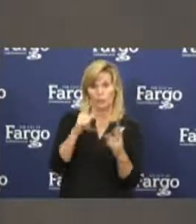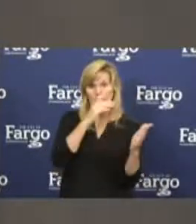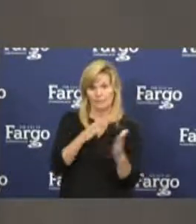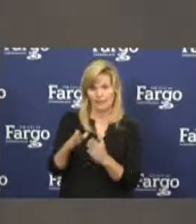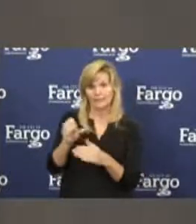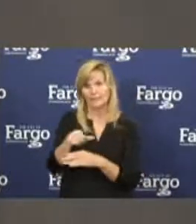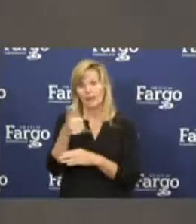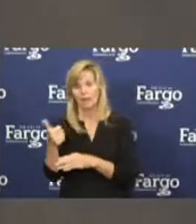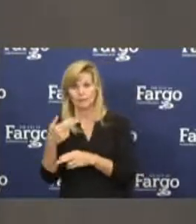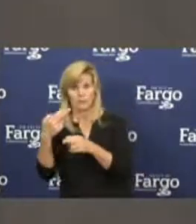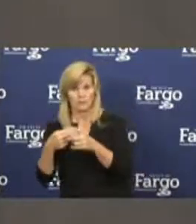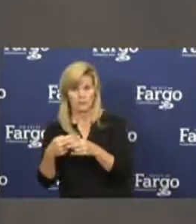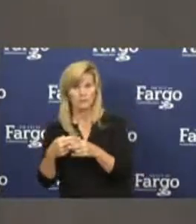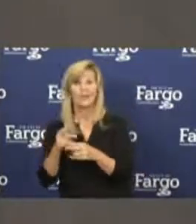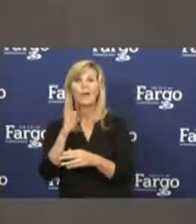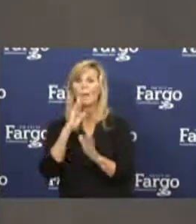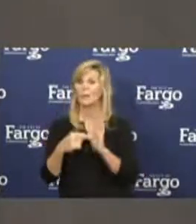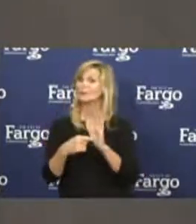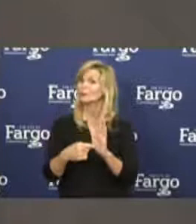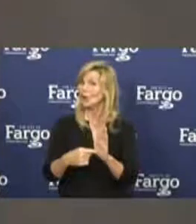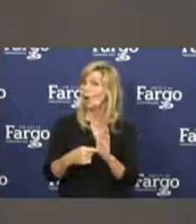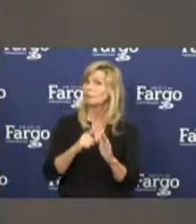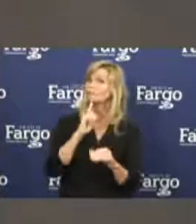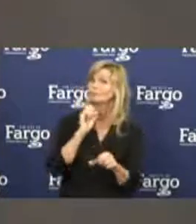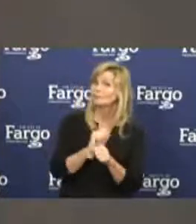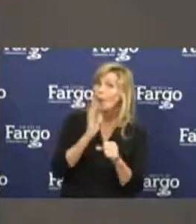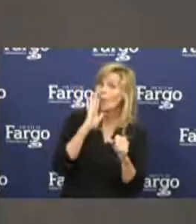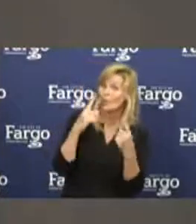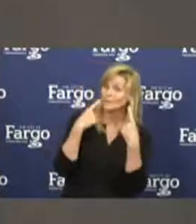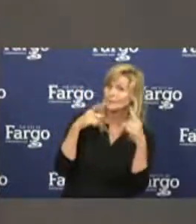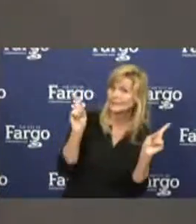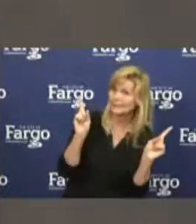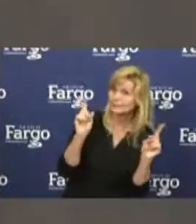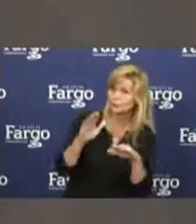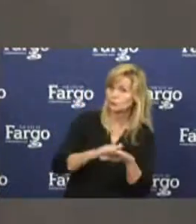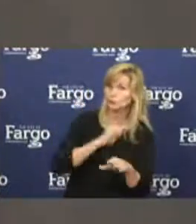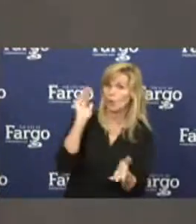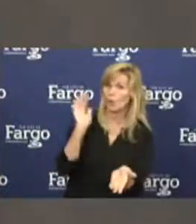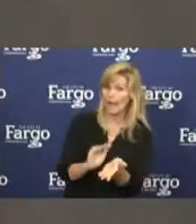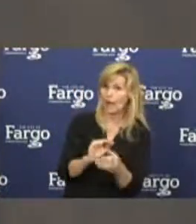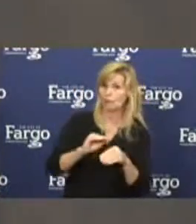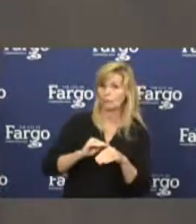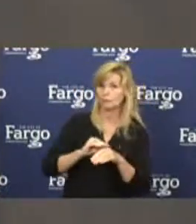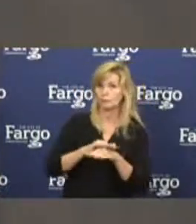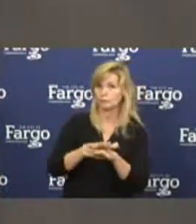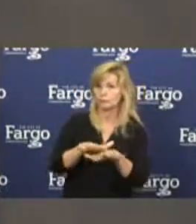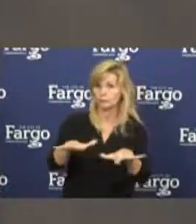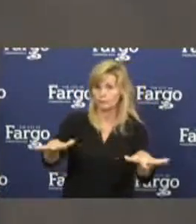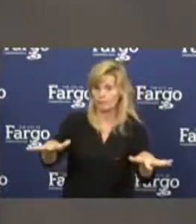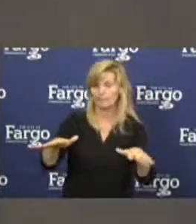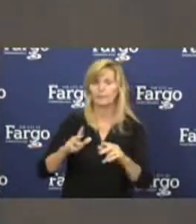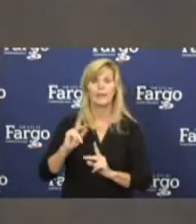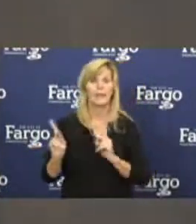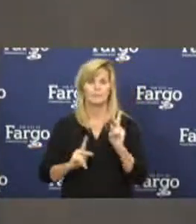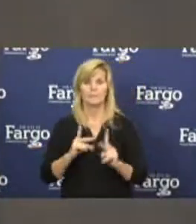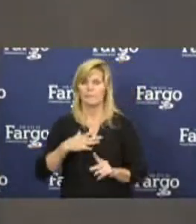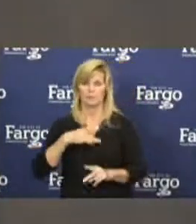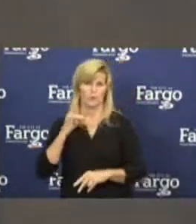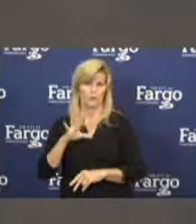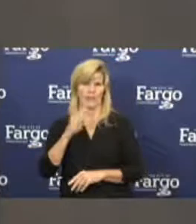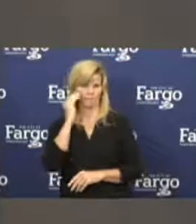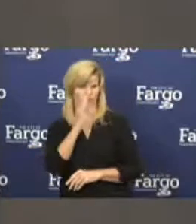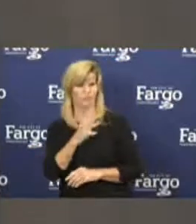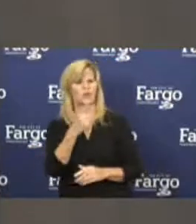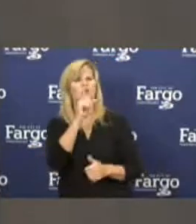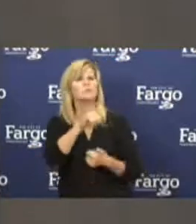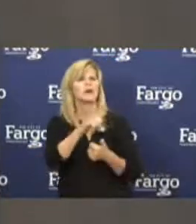mentioned, will determine how successful we will be at continuing to slow the spread of COVID. People don't like being told what to